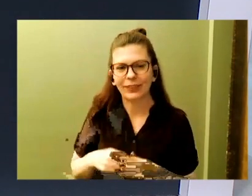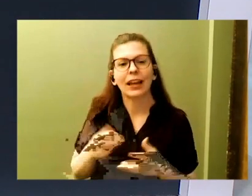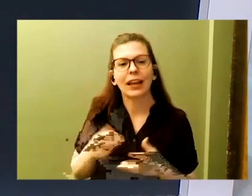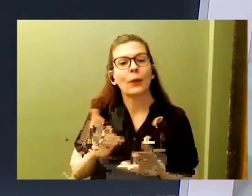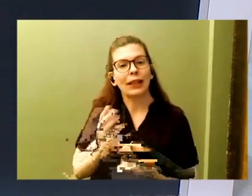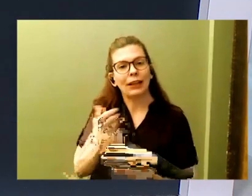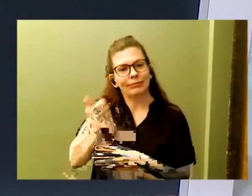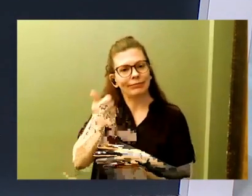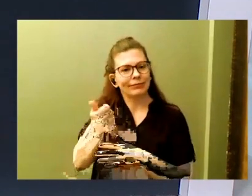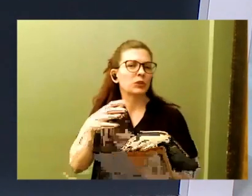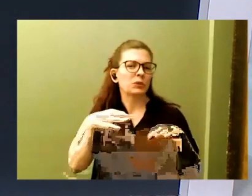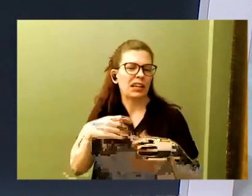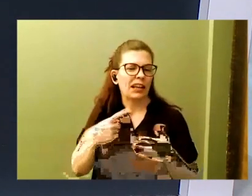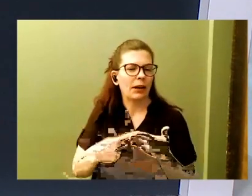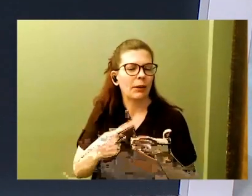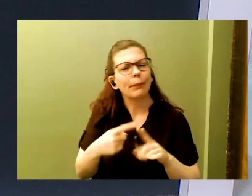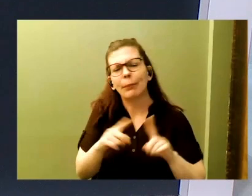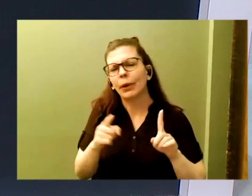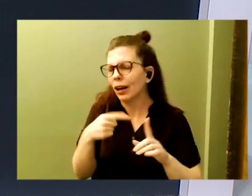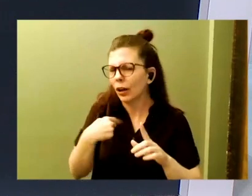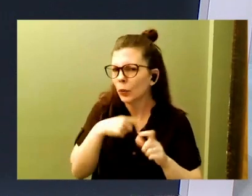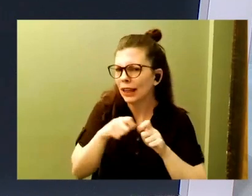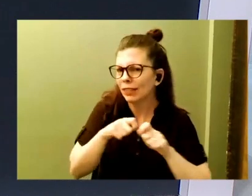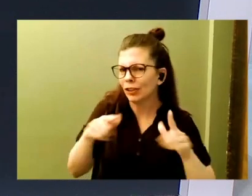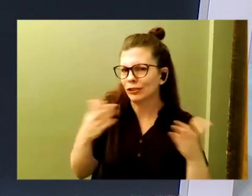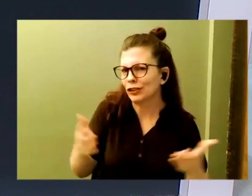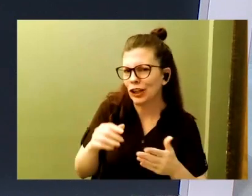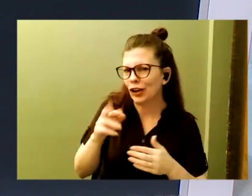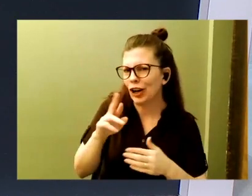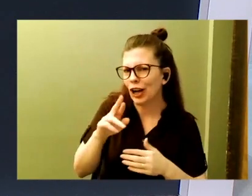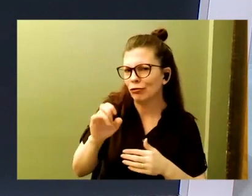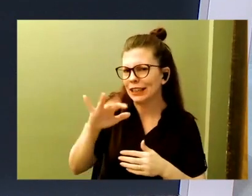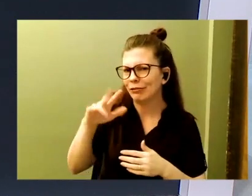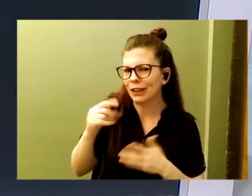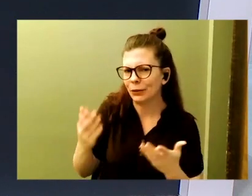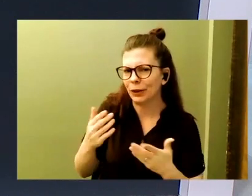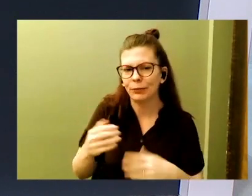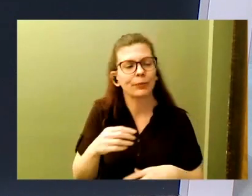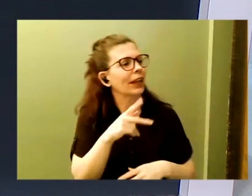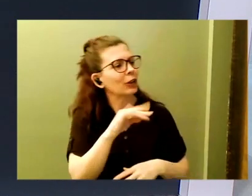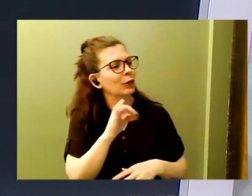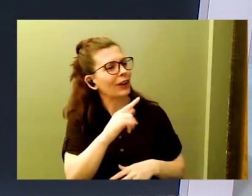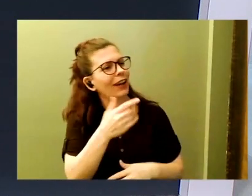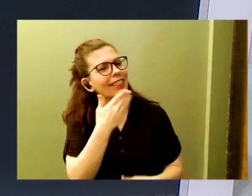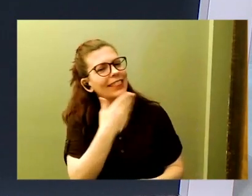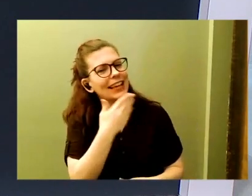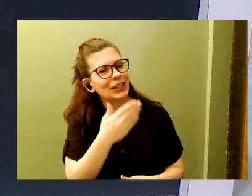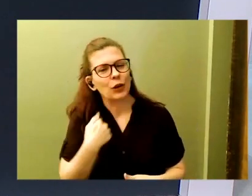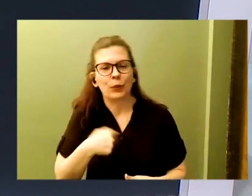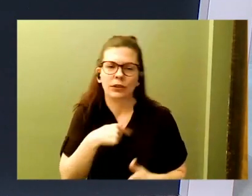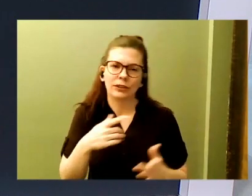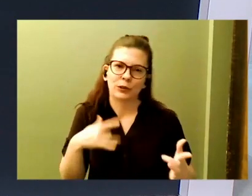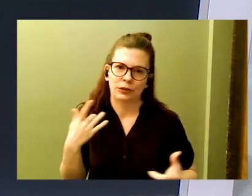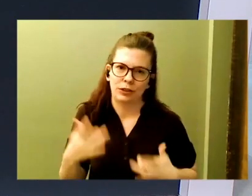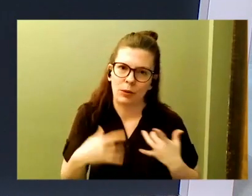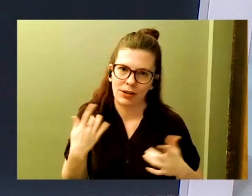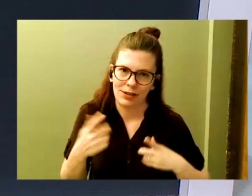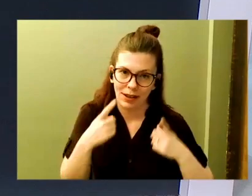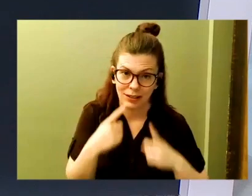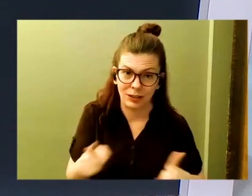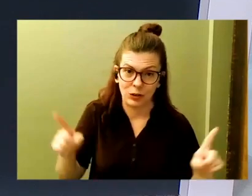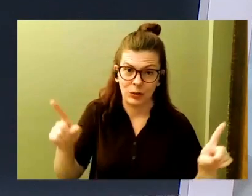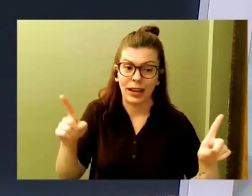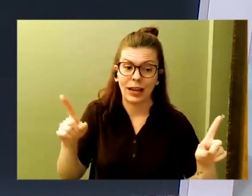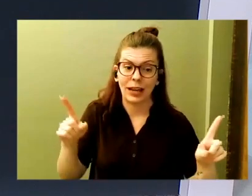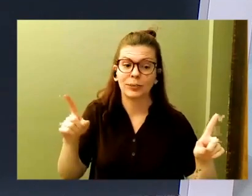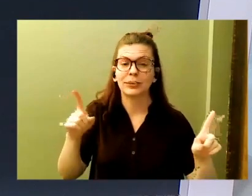but what did we launch here at reInvent? So Kunal, thank you. And we are super excited to announce the launch